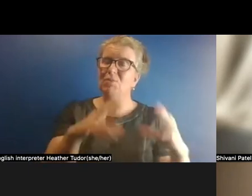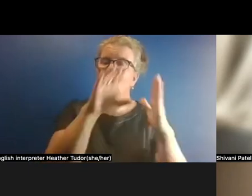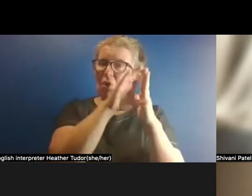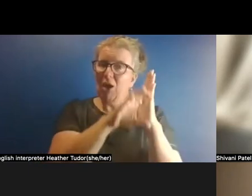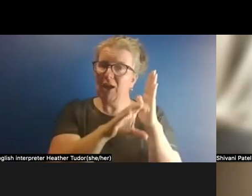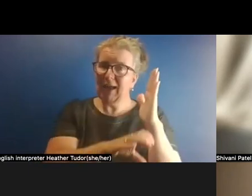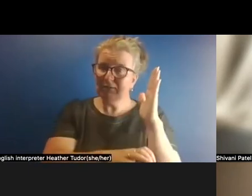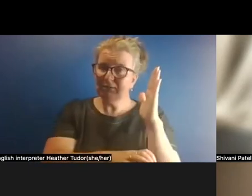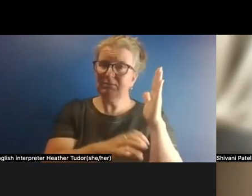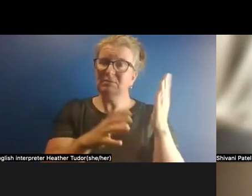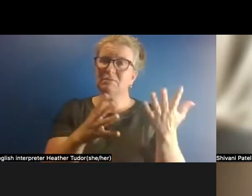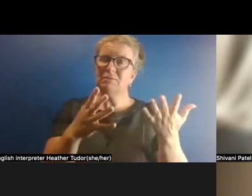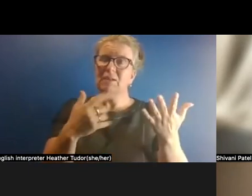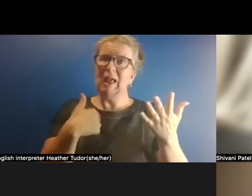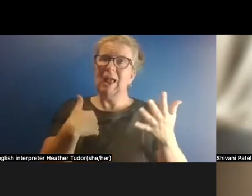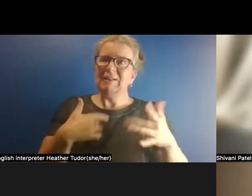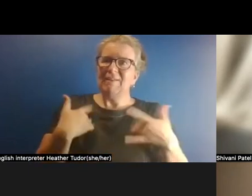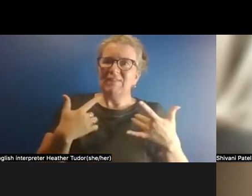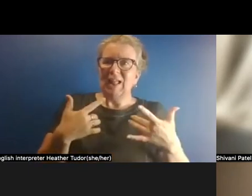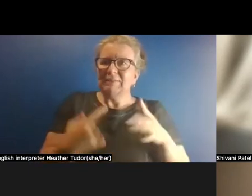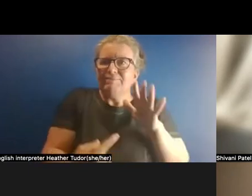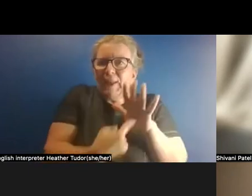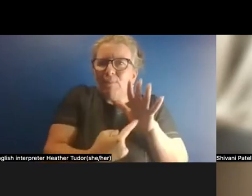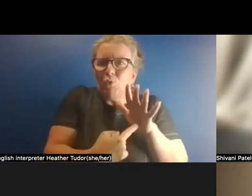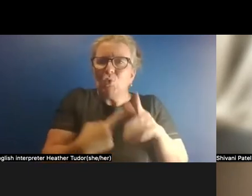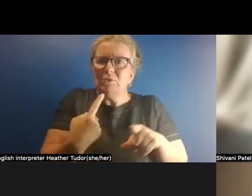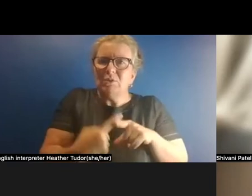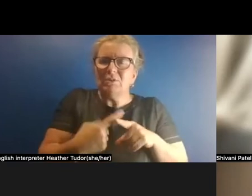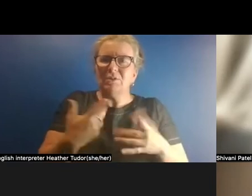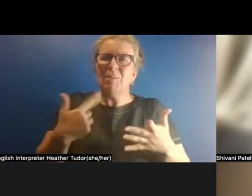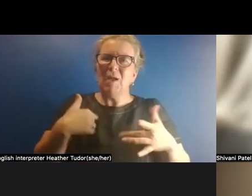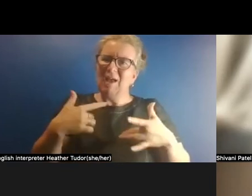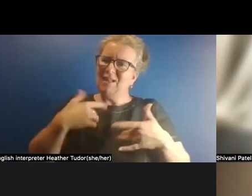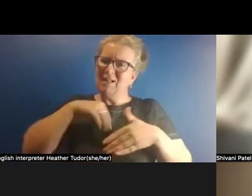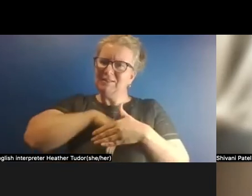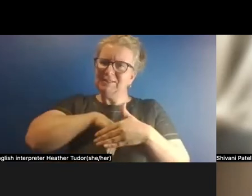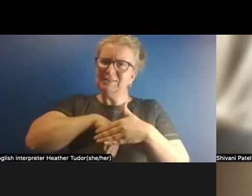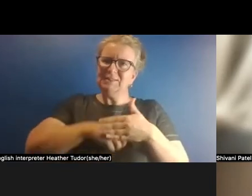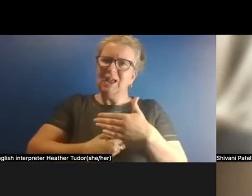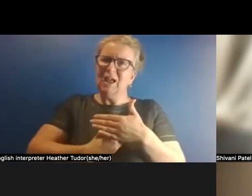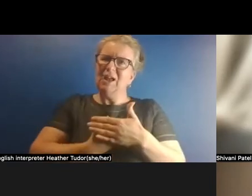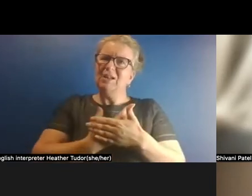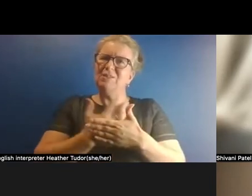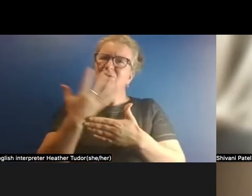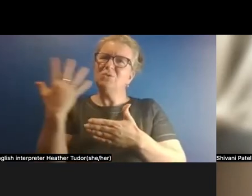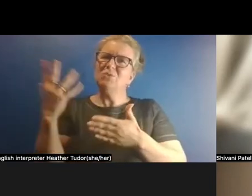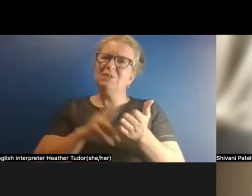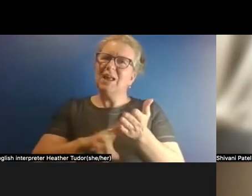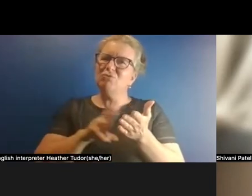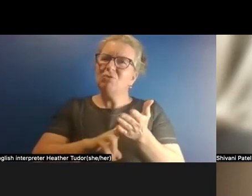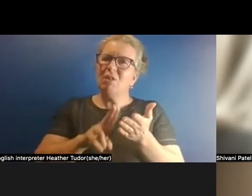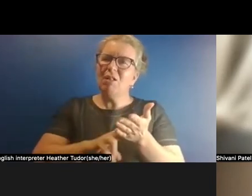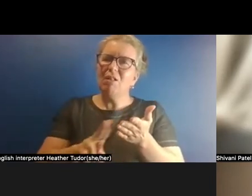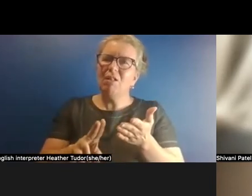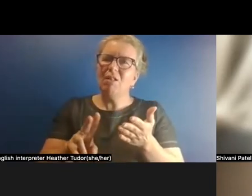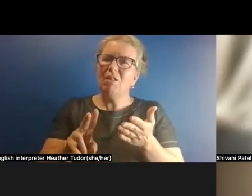so organically. I think the medium also allowed me to do that because I could, it wasn't, the camera